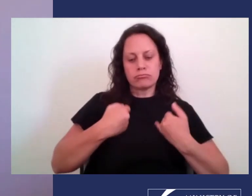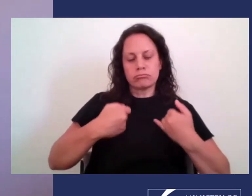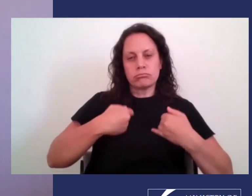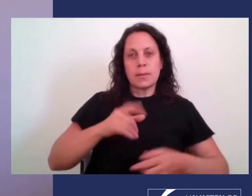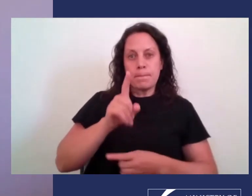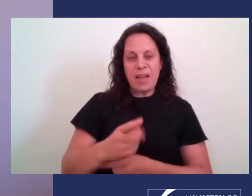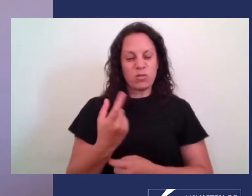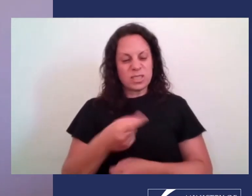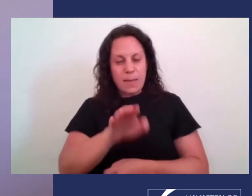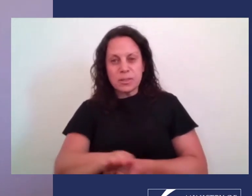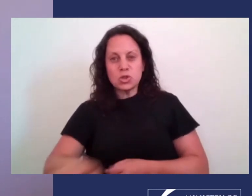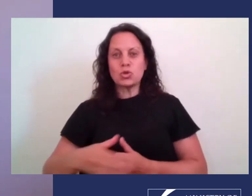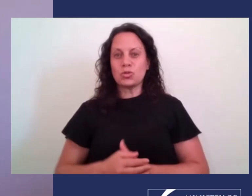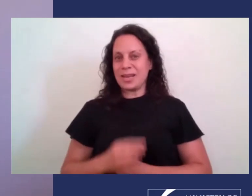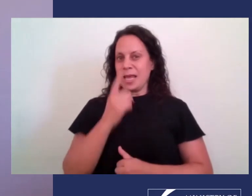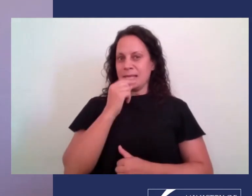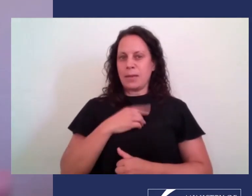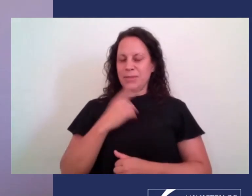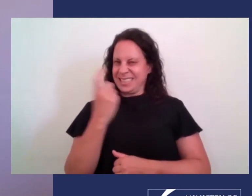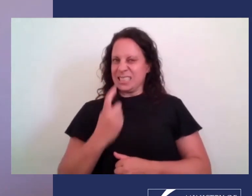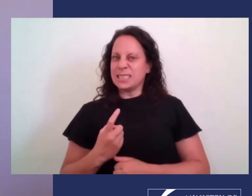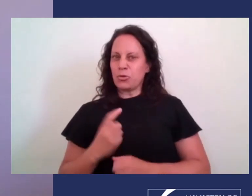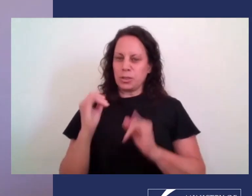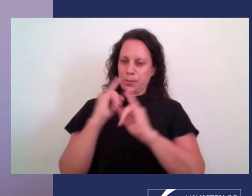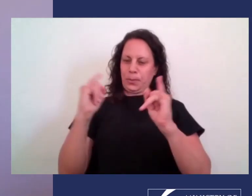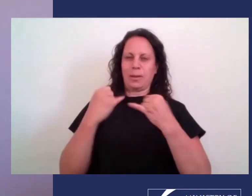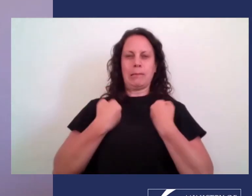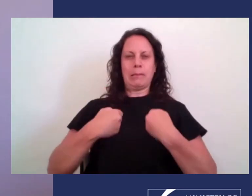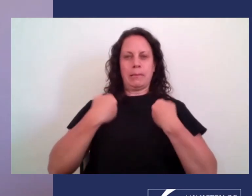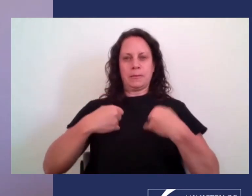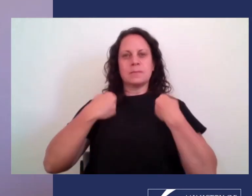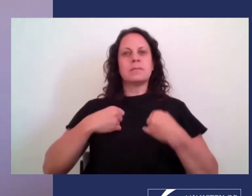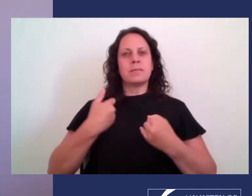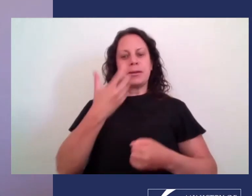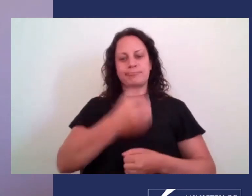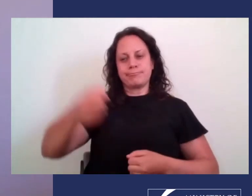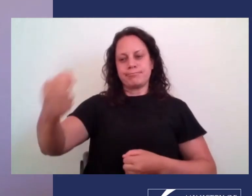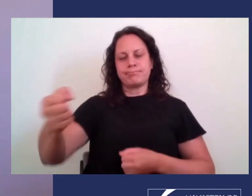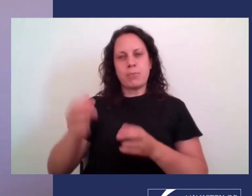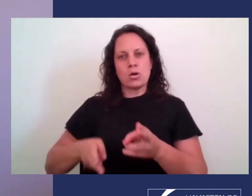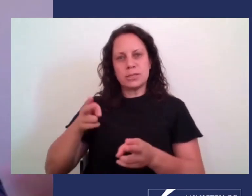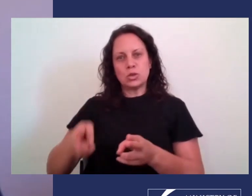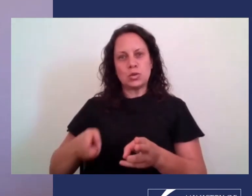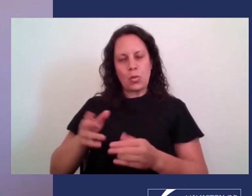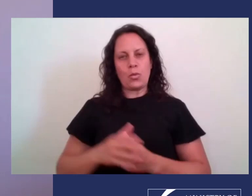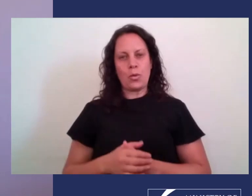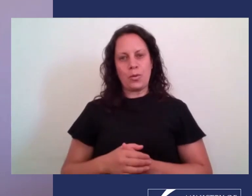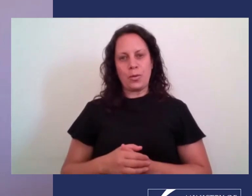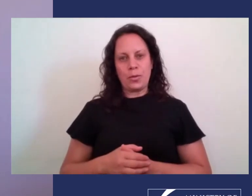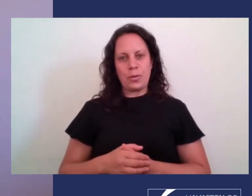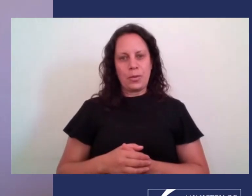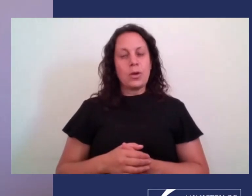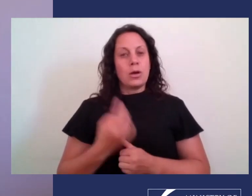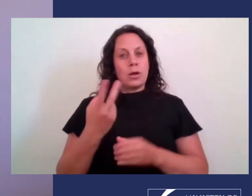our tamariki, can be a really serious illness that can put them in hospital. And what we've talked about the whole